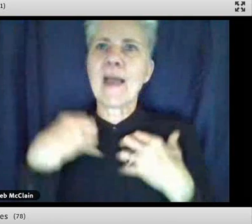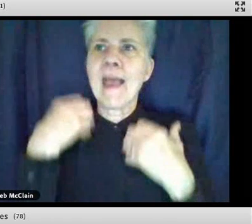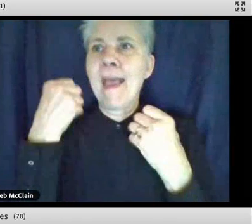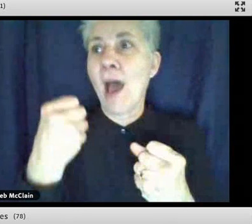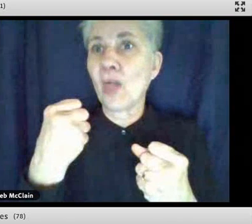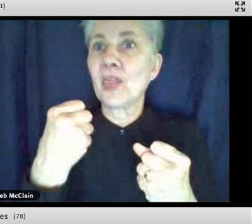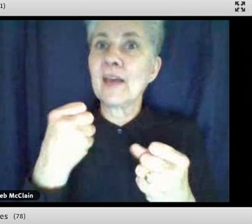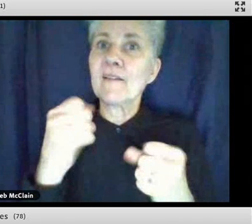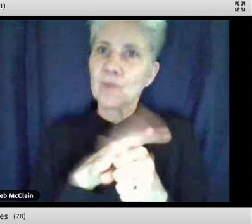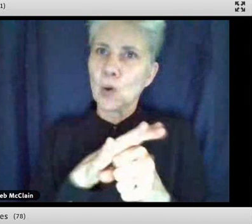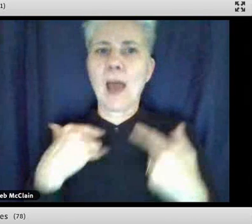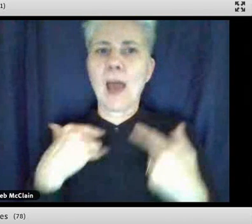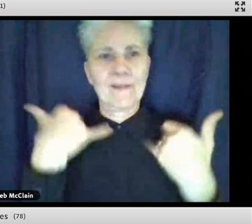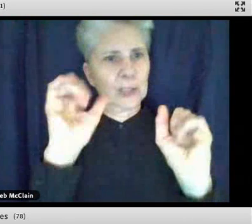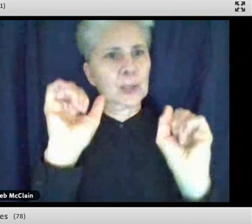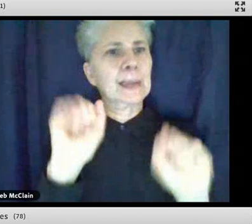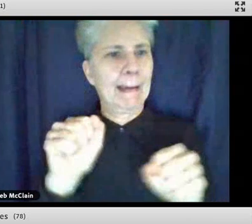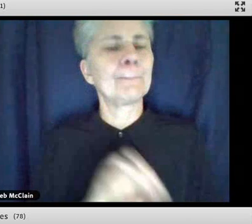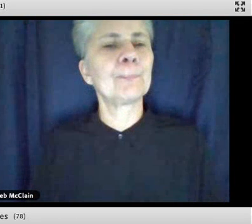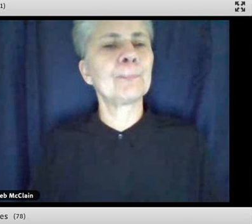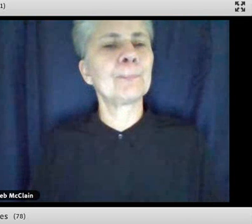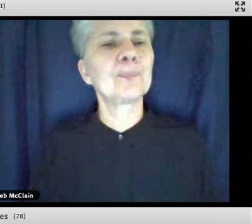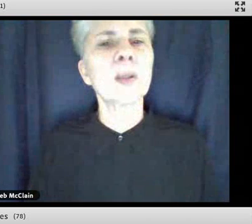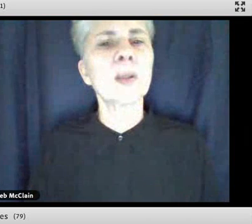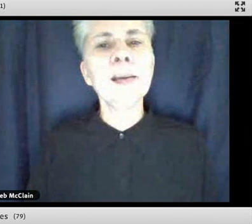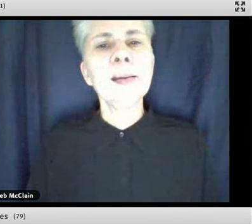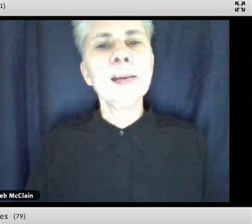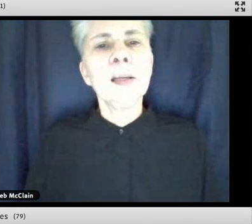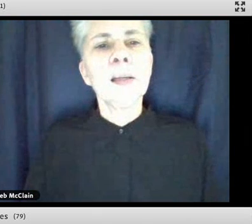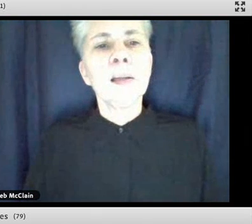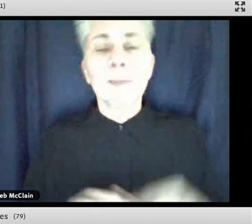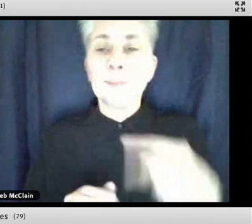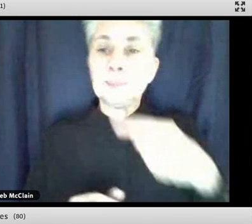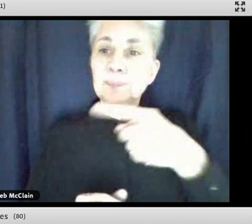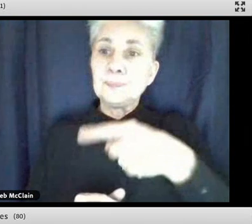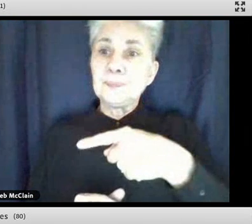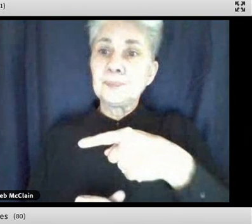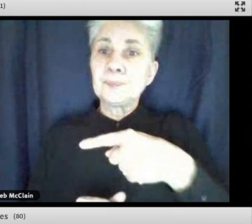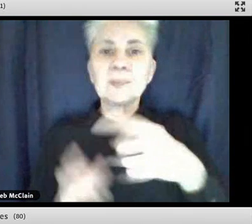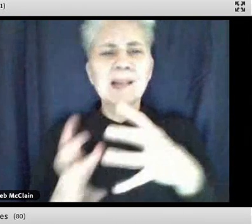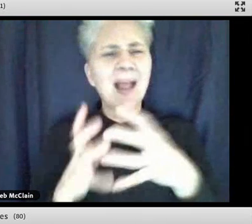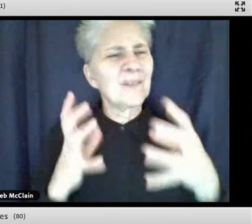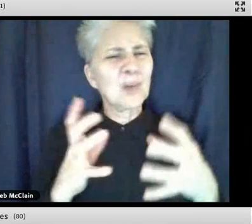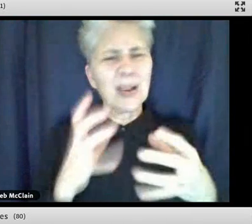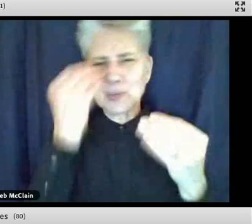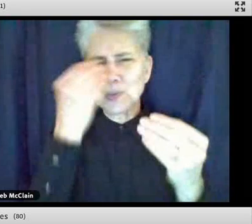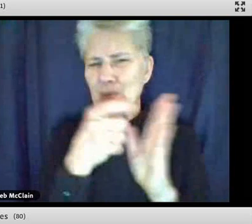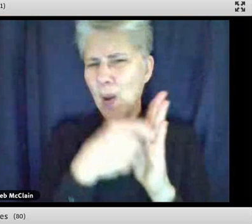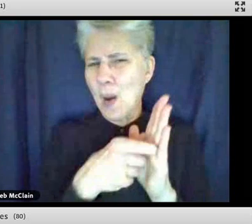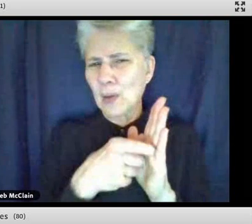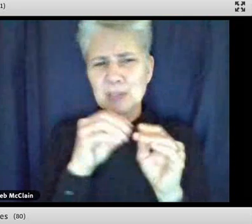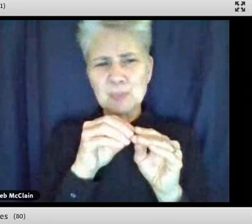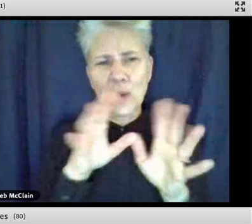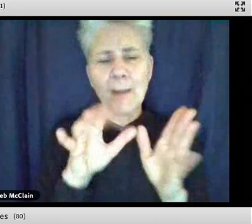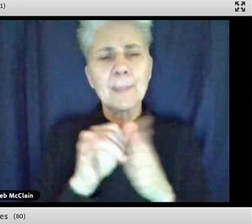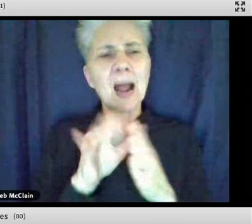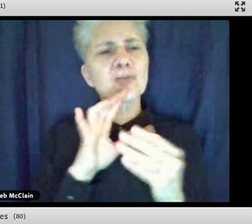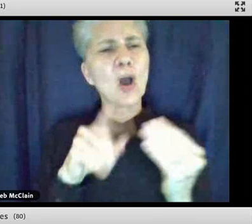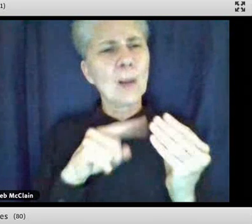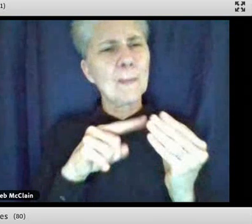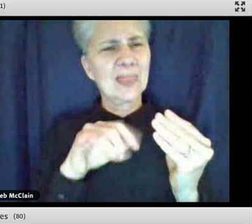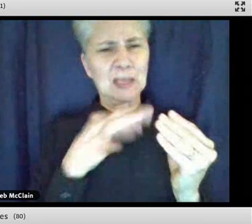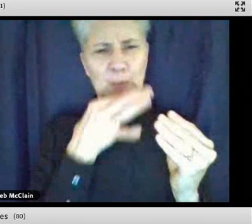life. Okay, so there's not a lot of great news articles going around, but I'll talk about that in a